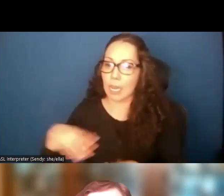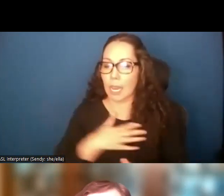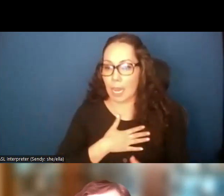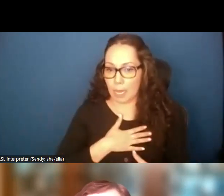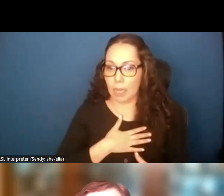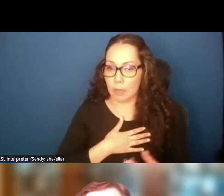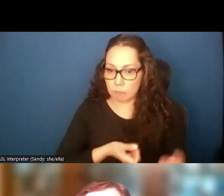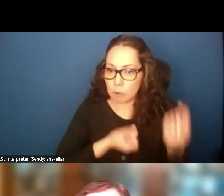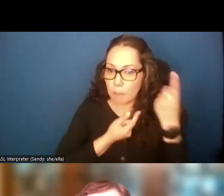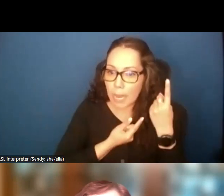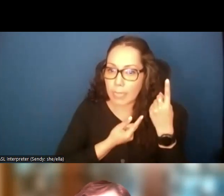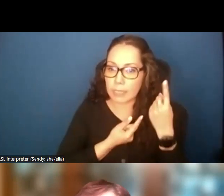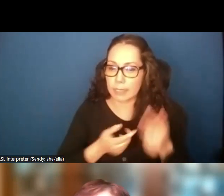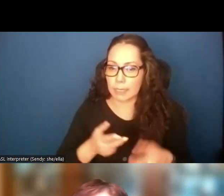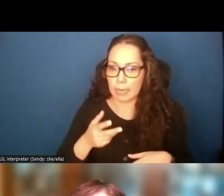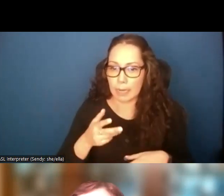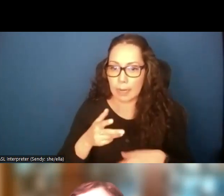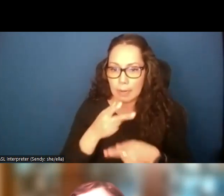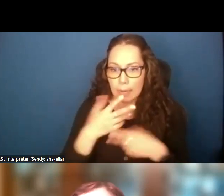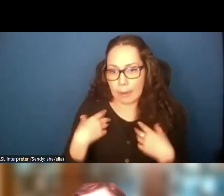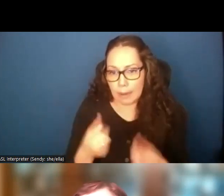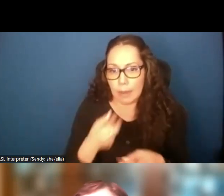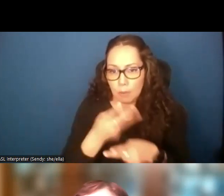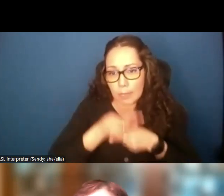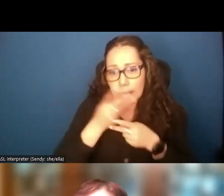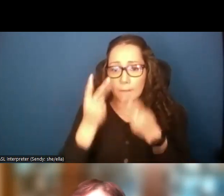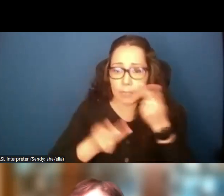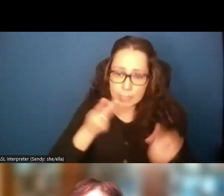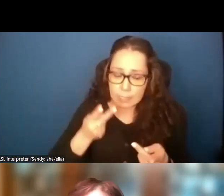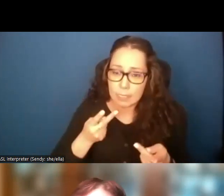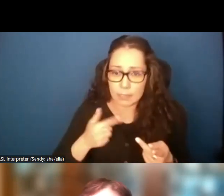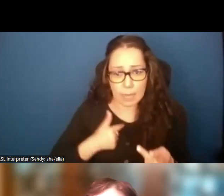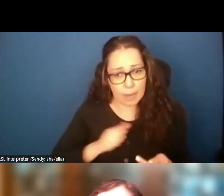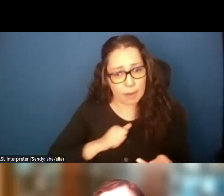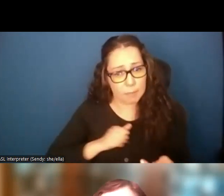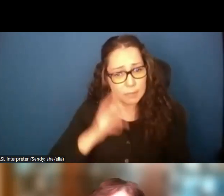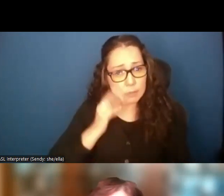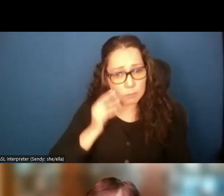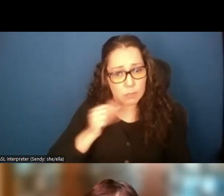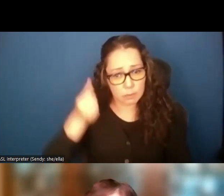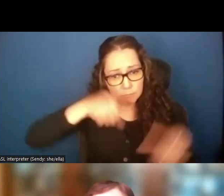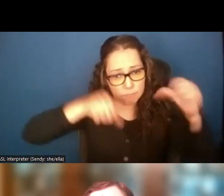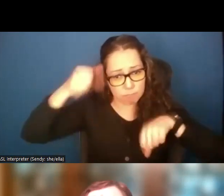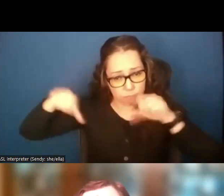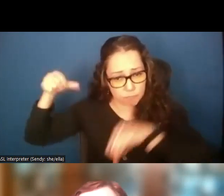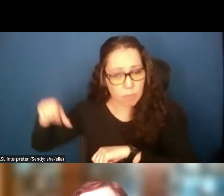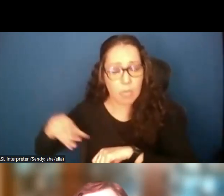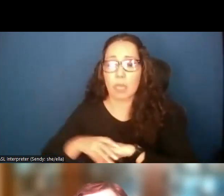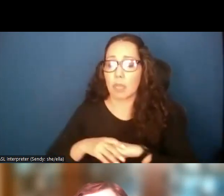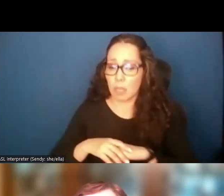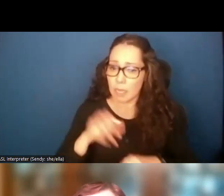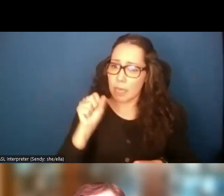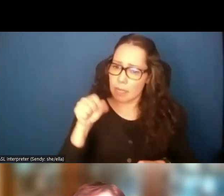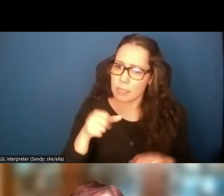experienced myself were being denied. So I think while it's being reported that they were allowed on paper,